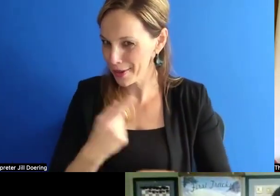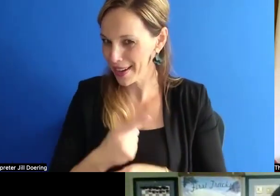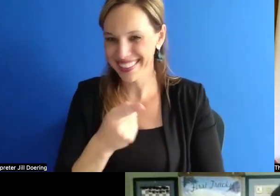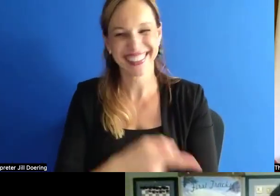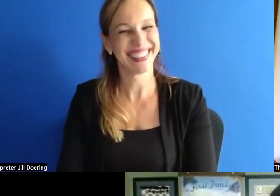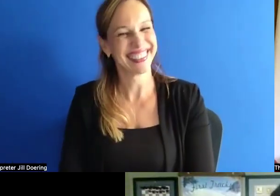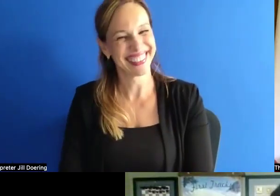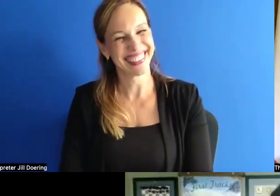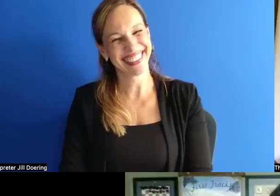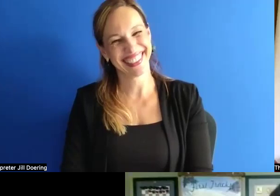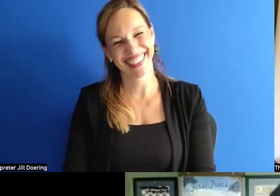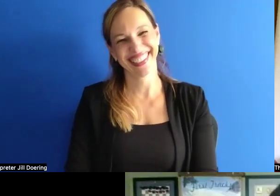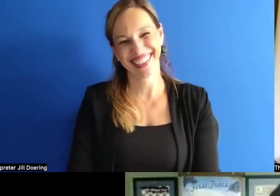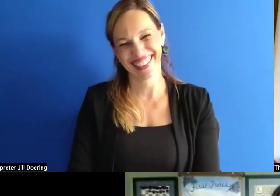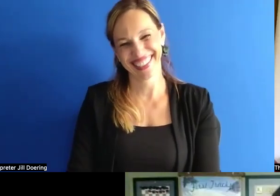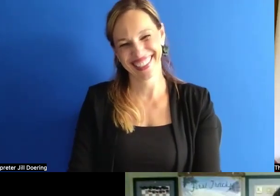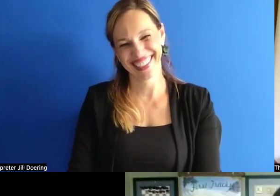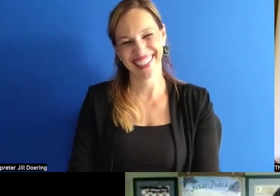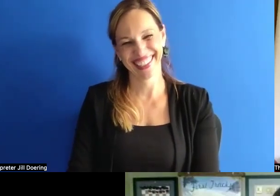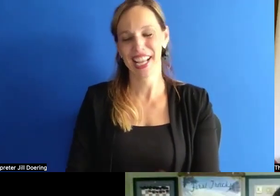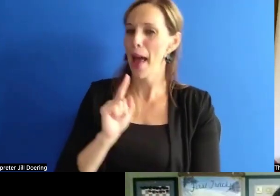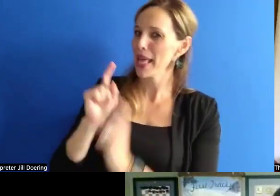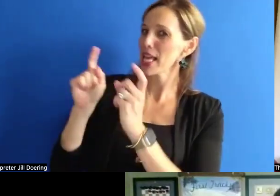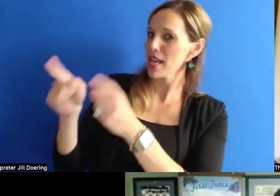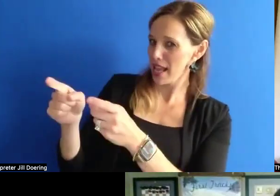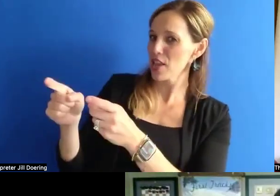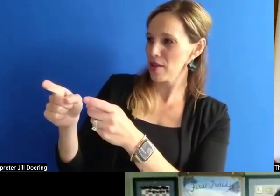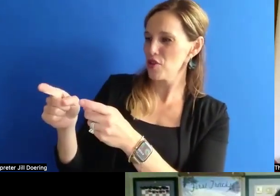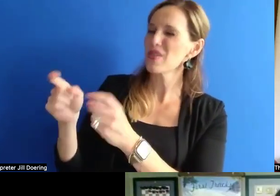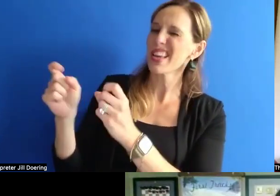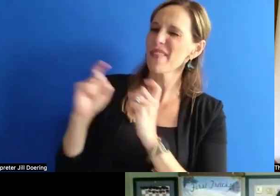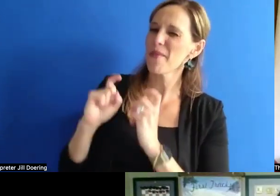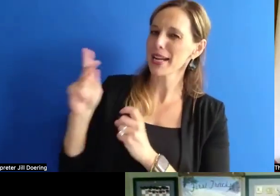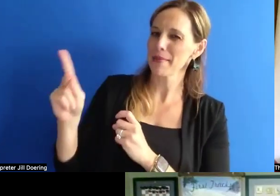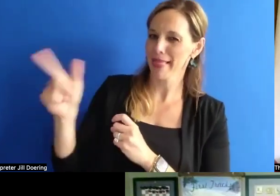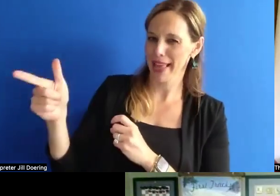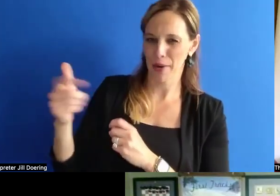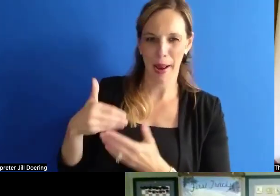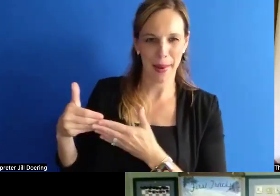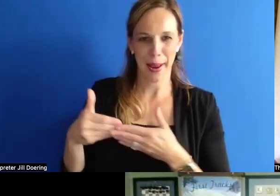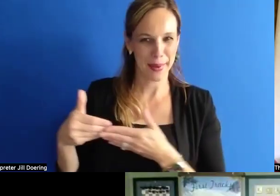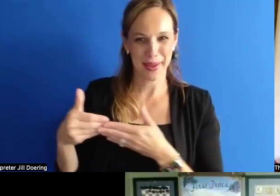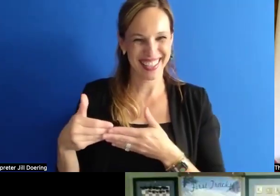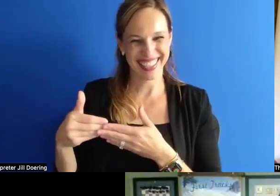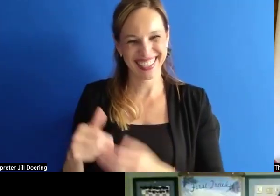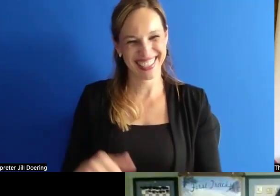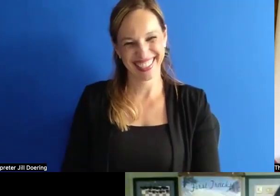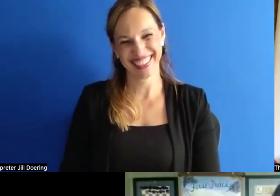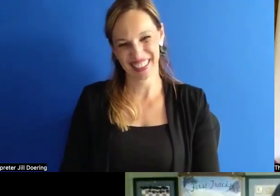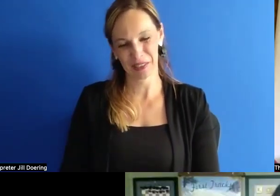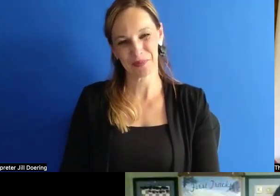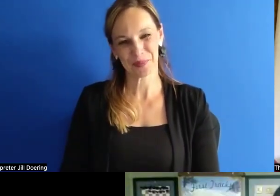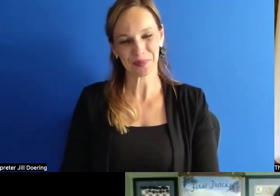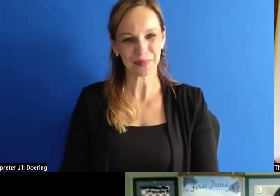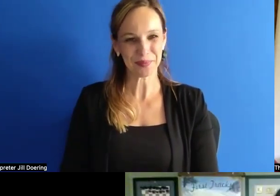But now, but really, God, you can give him back to me when you're done. I feed, Exactly. I superb, I do everything I, but no more diaper change